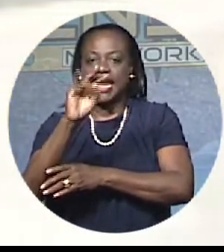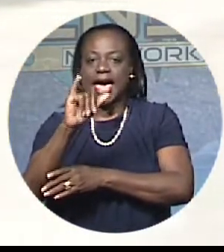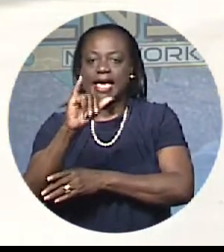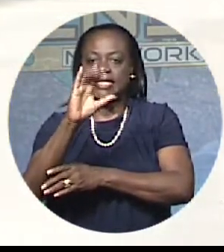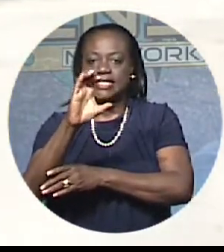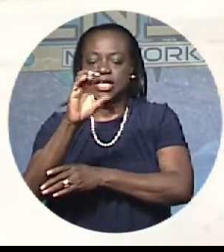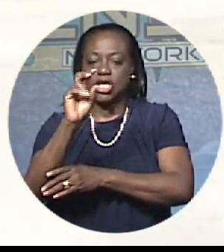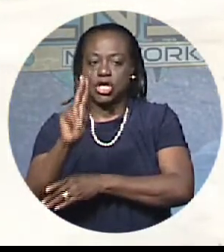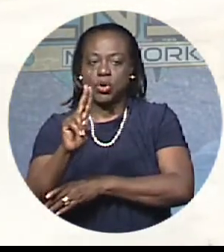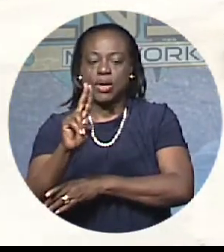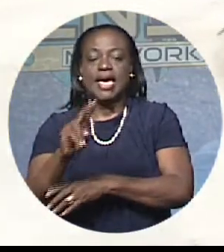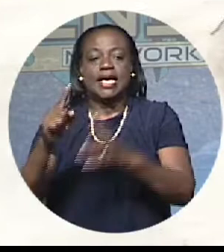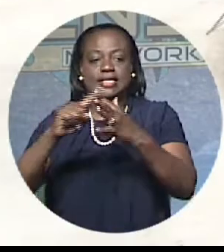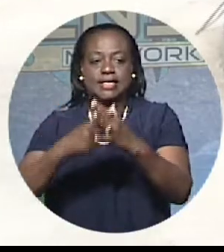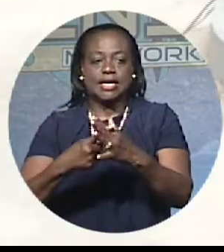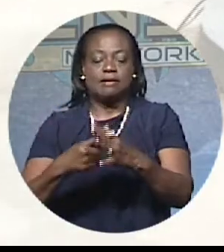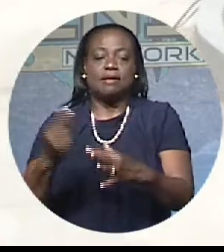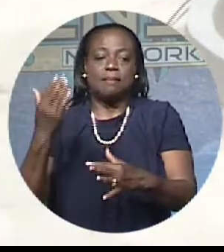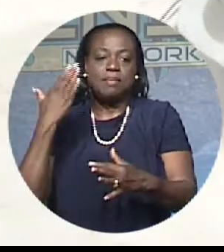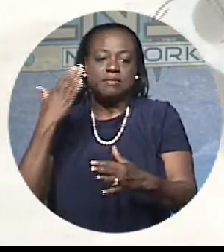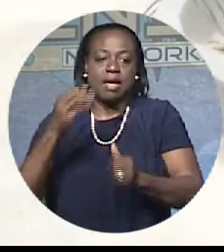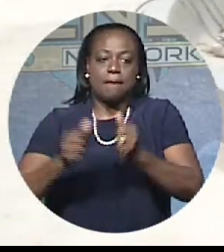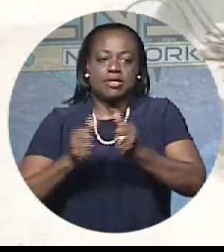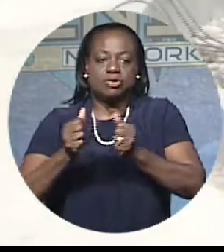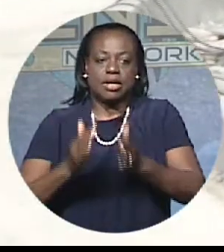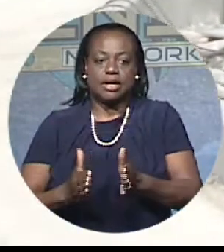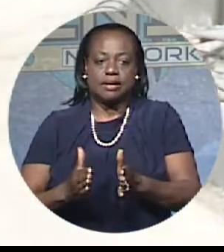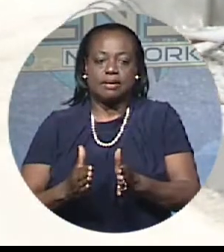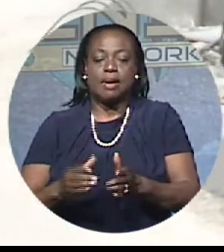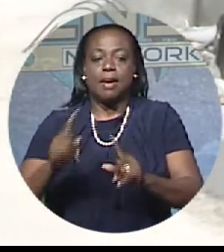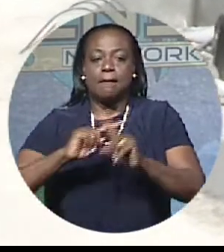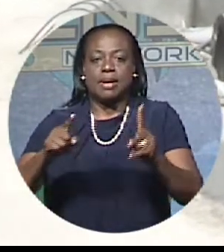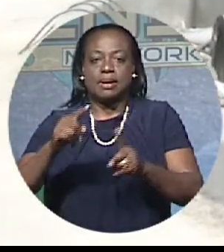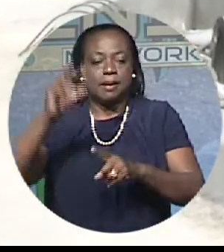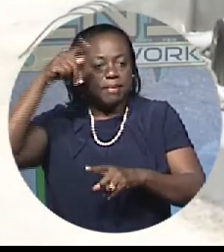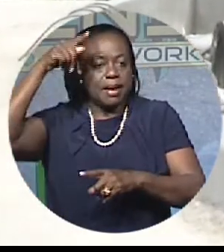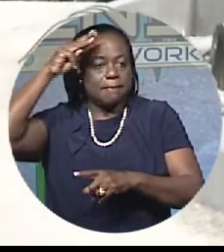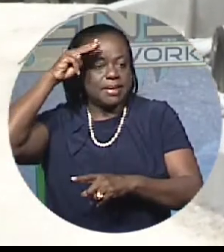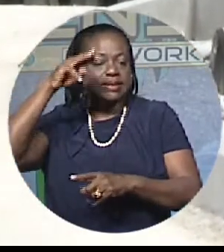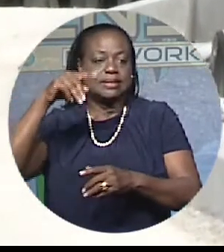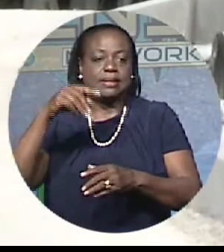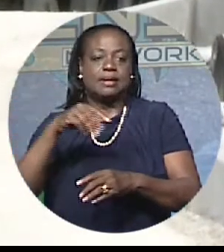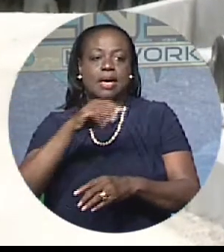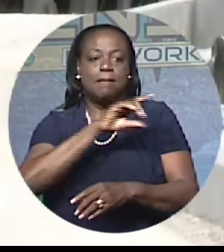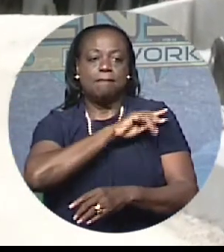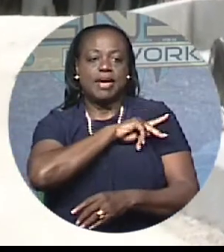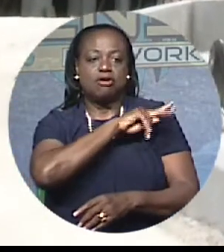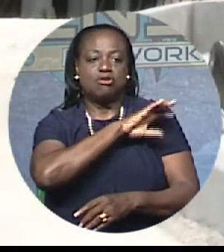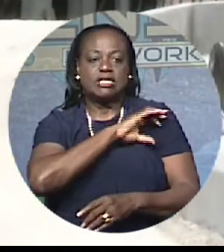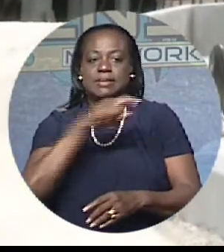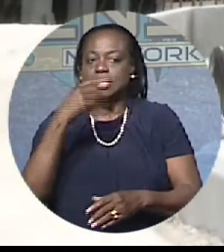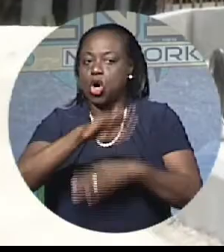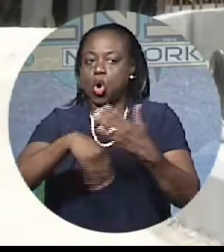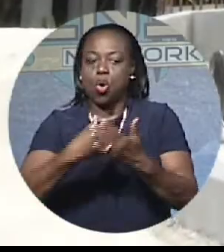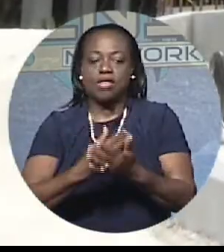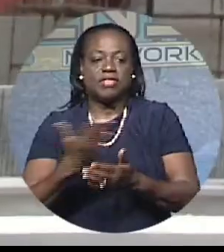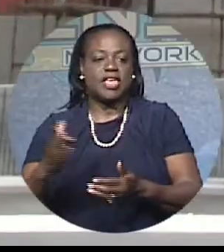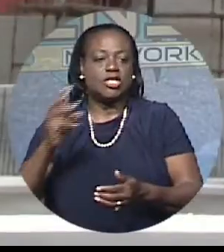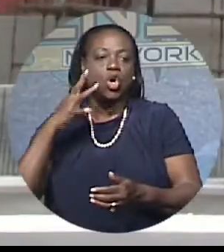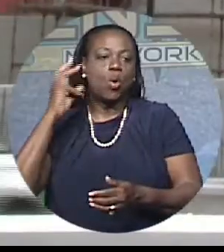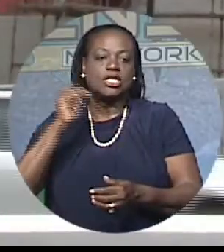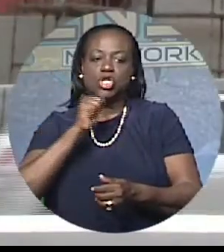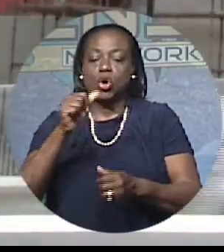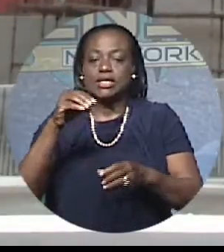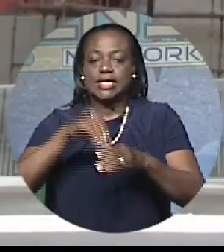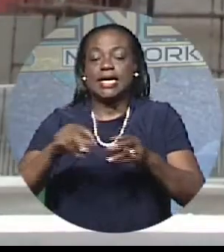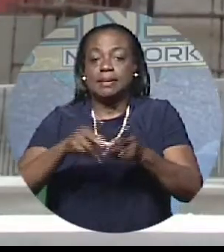previous administration, but according to Prime Minister Perry Christie, all of the resources needed to complete the project were not in place. He says in